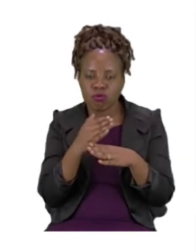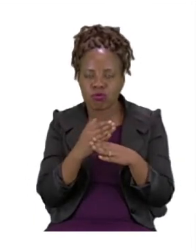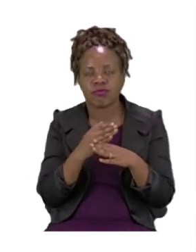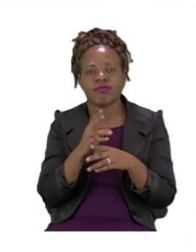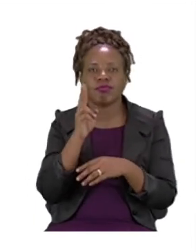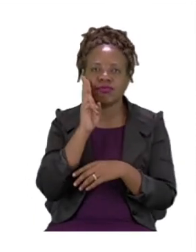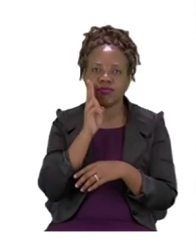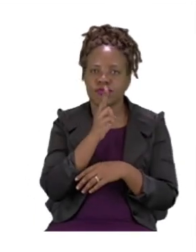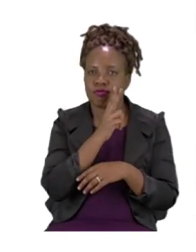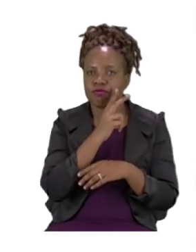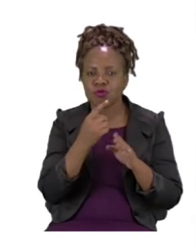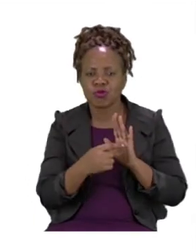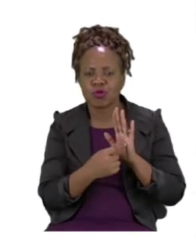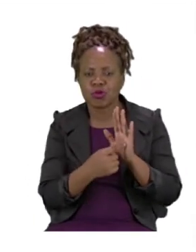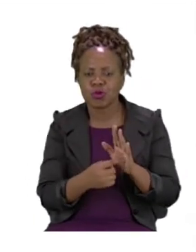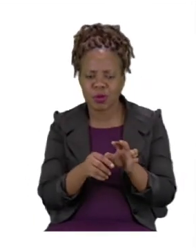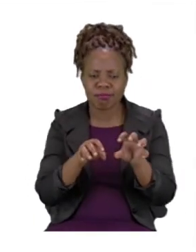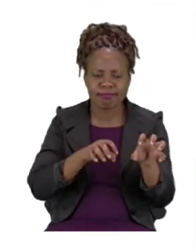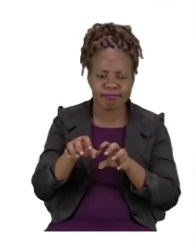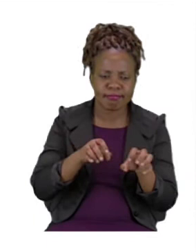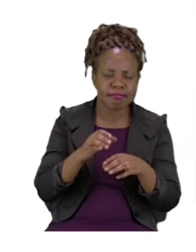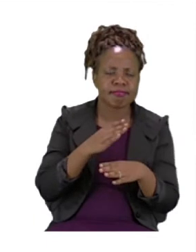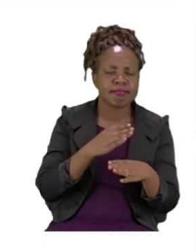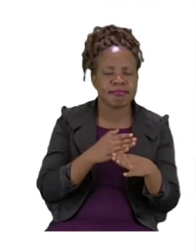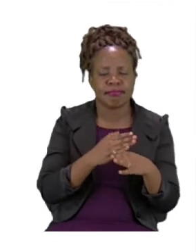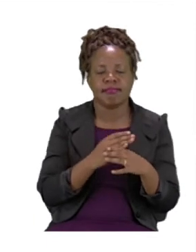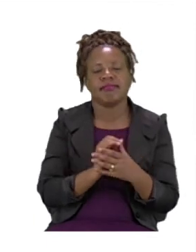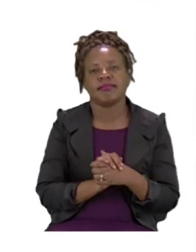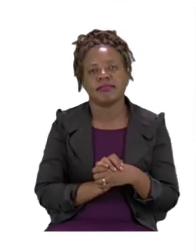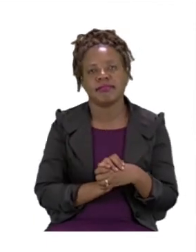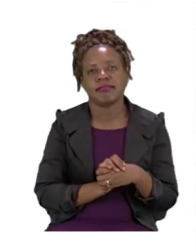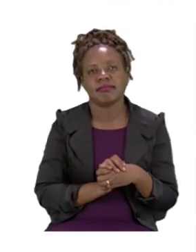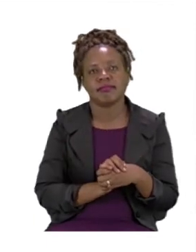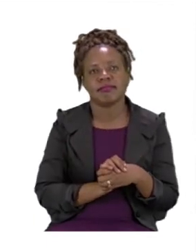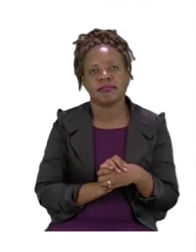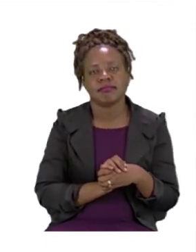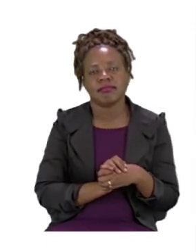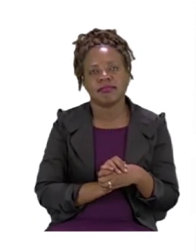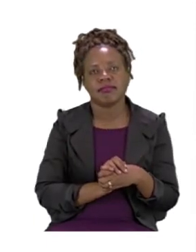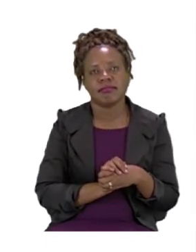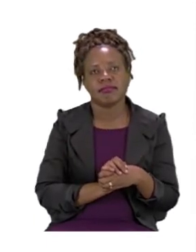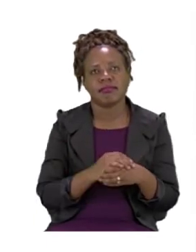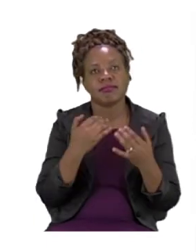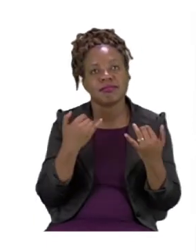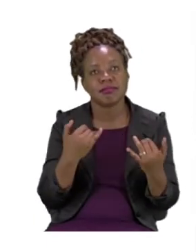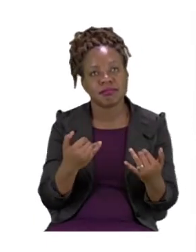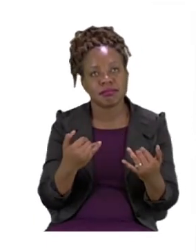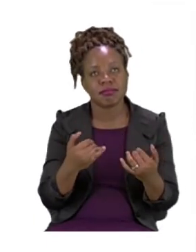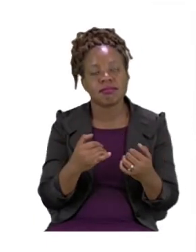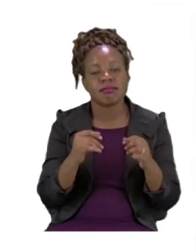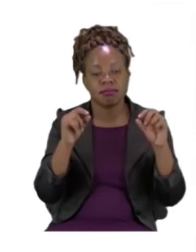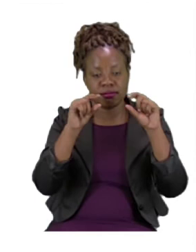action that needs to be done if we're talking about a verb. Now, it is going to be your job to read the